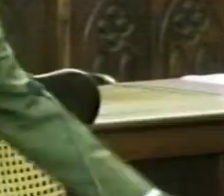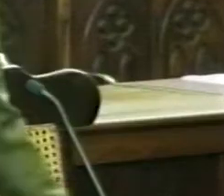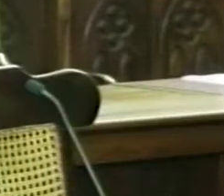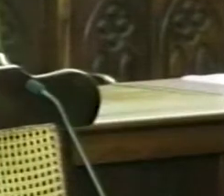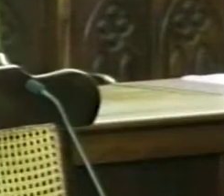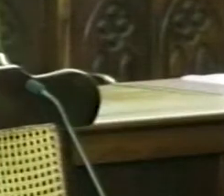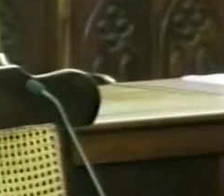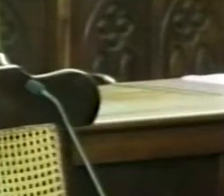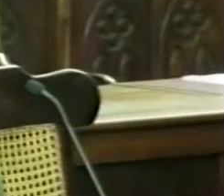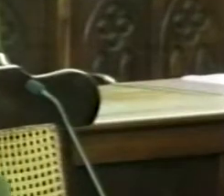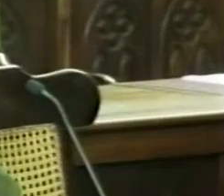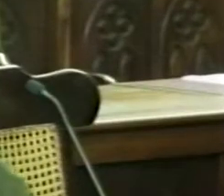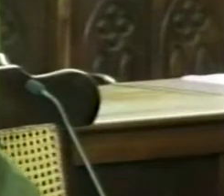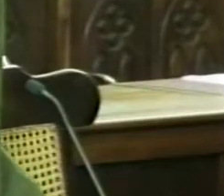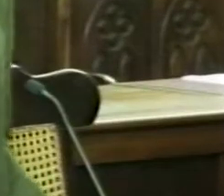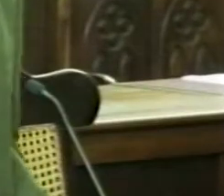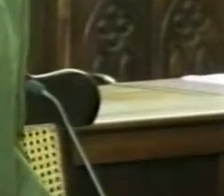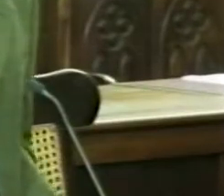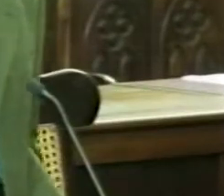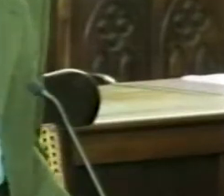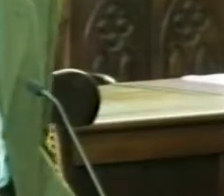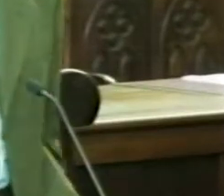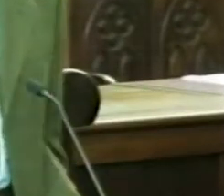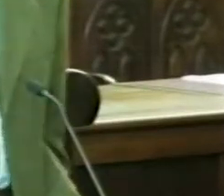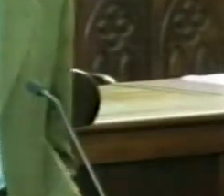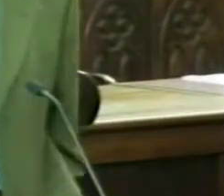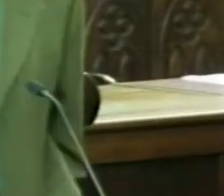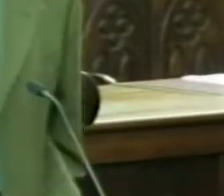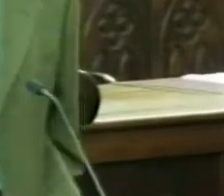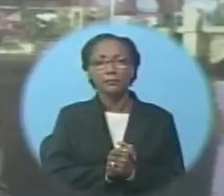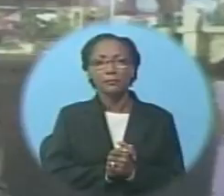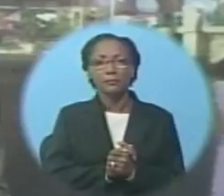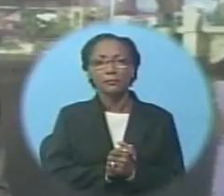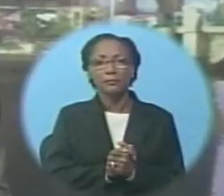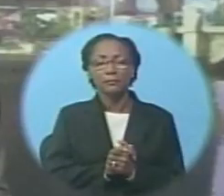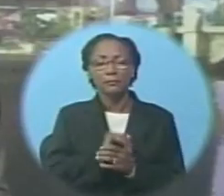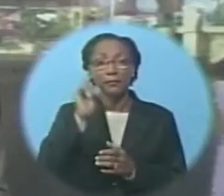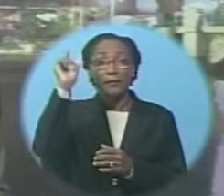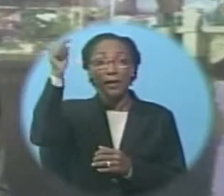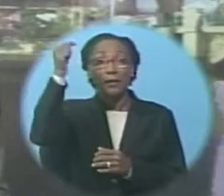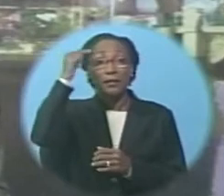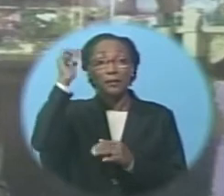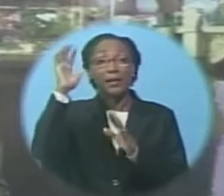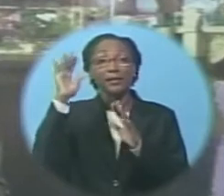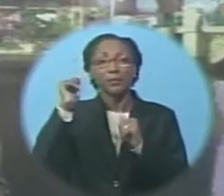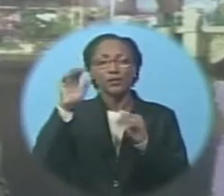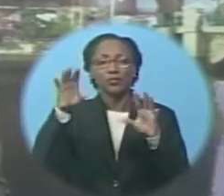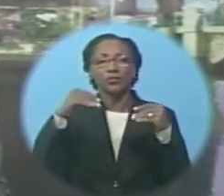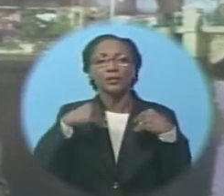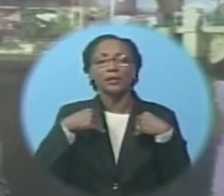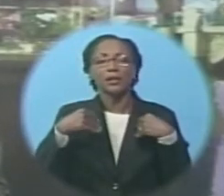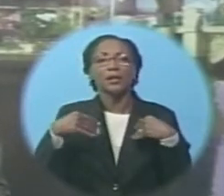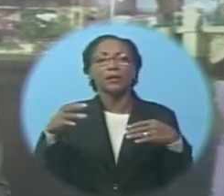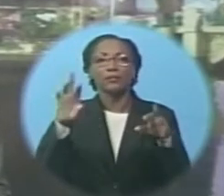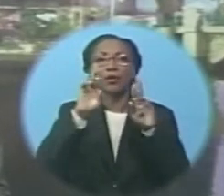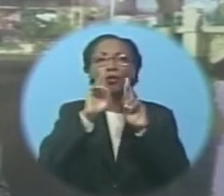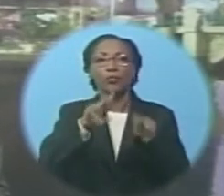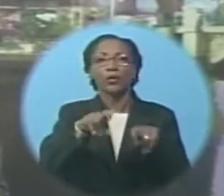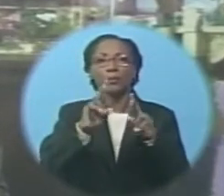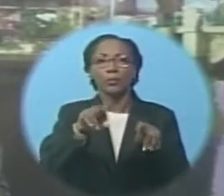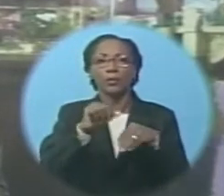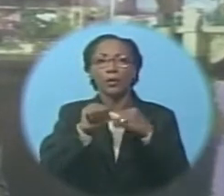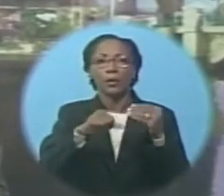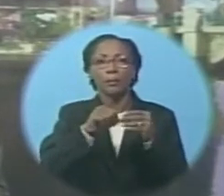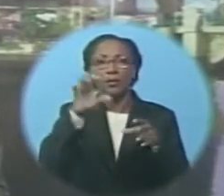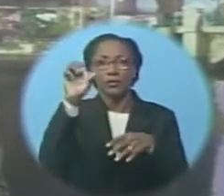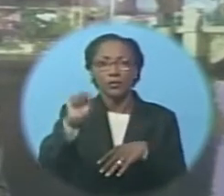National Housing Corporation, those institutions that have a social dimension to it. Government expects to receive a report on the South Coast